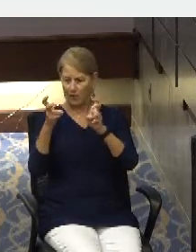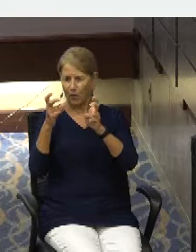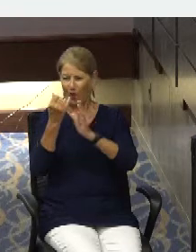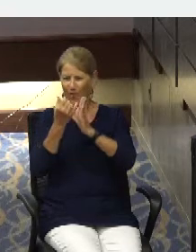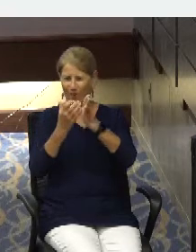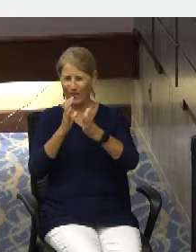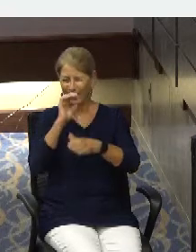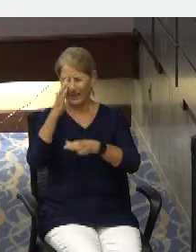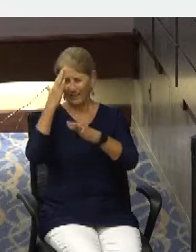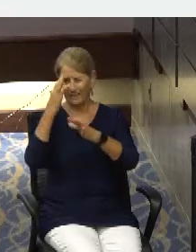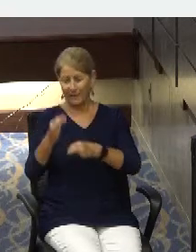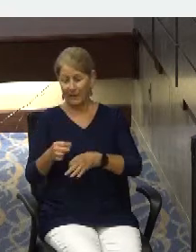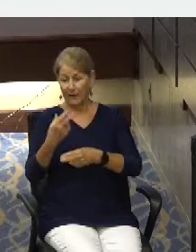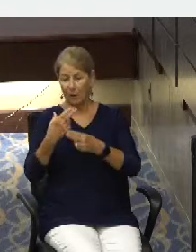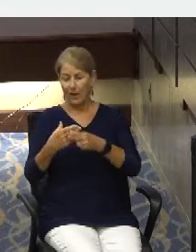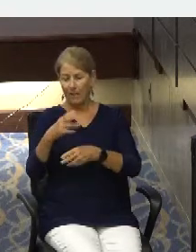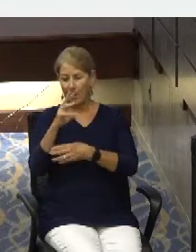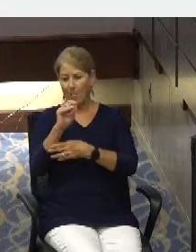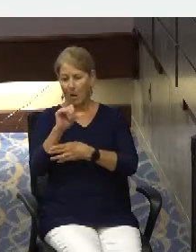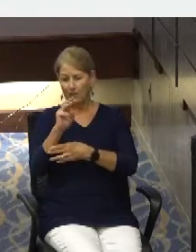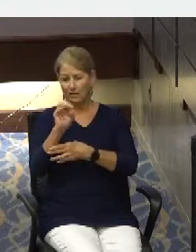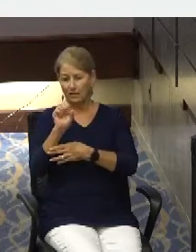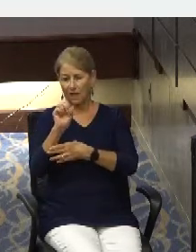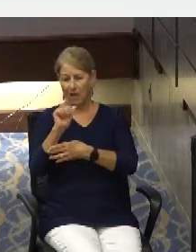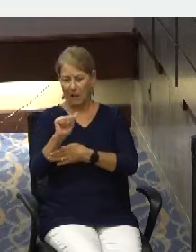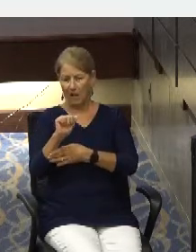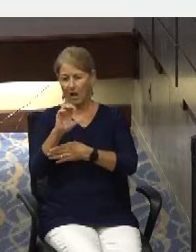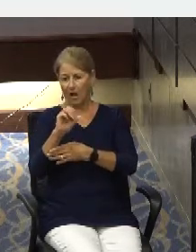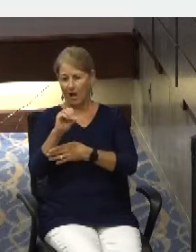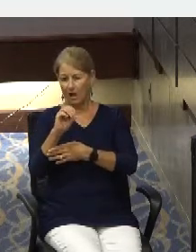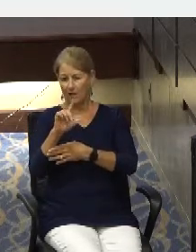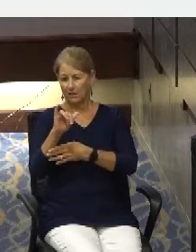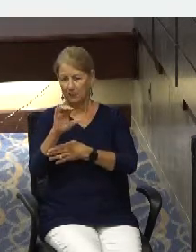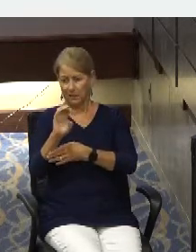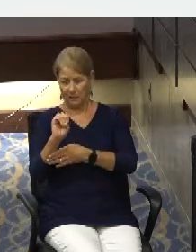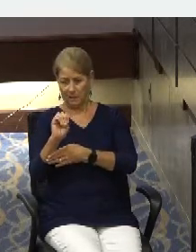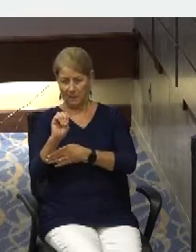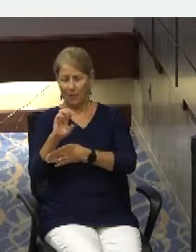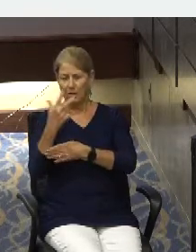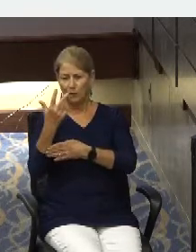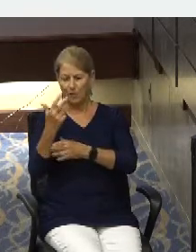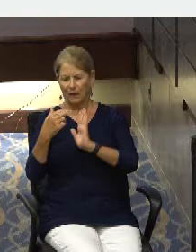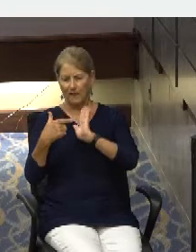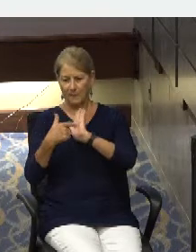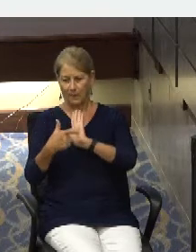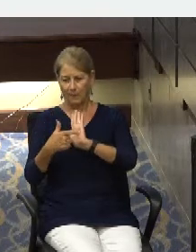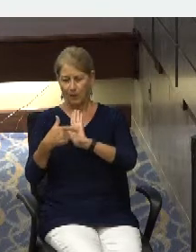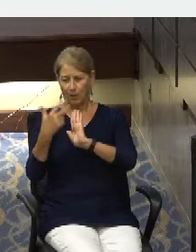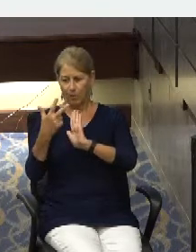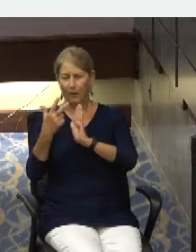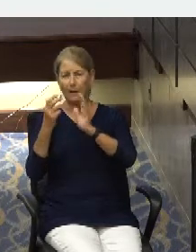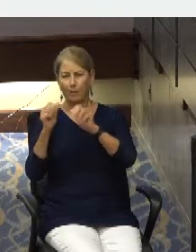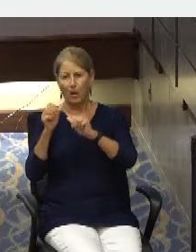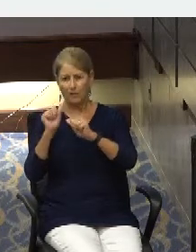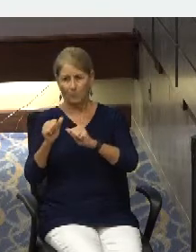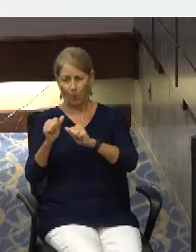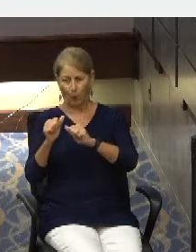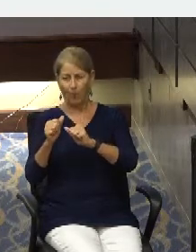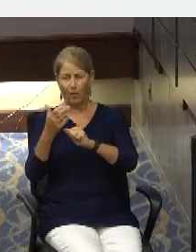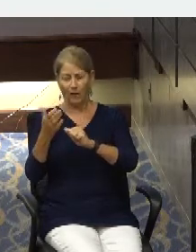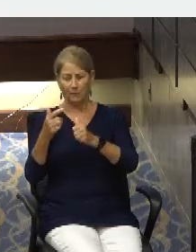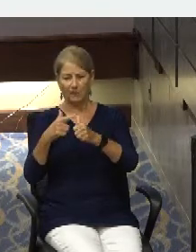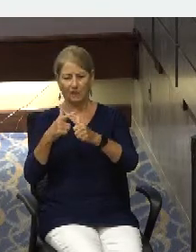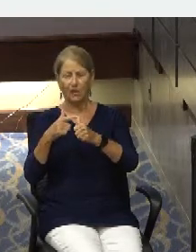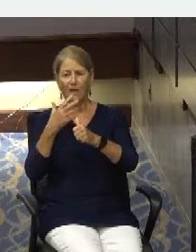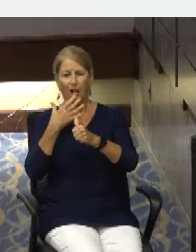yet. Her name is Mansa Allen, and these are 3 examples of potential treatments provided by the artist. The color of